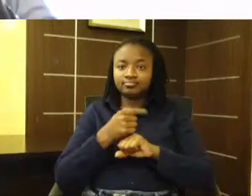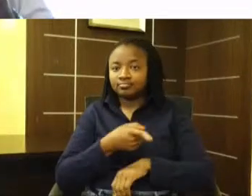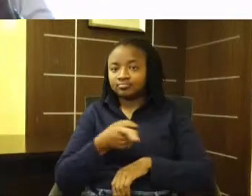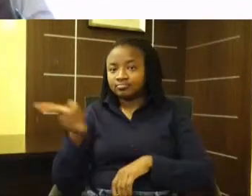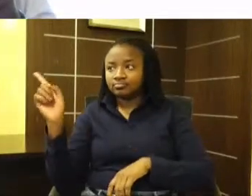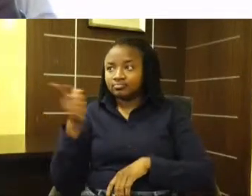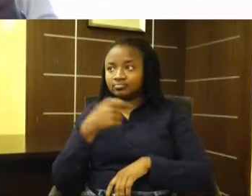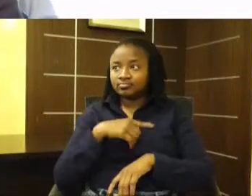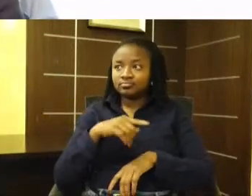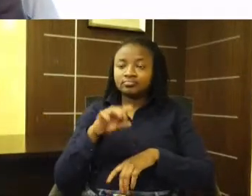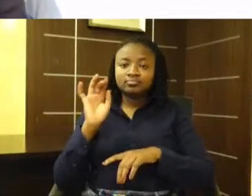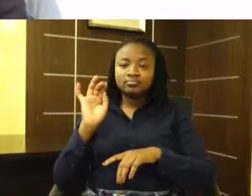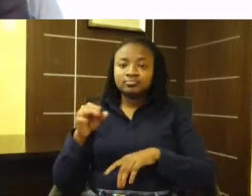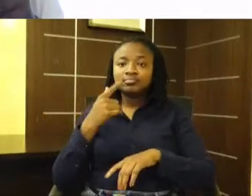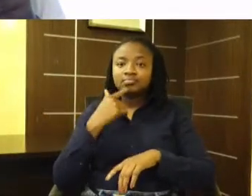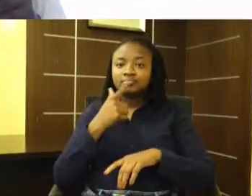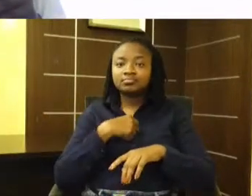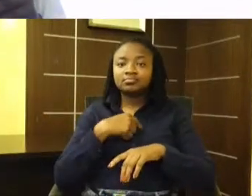akarudi, kijana namwambia